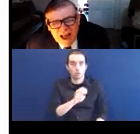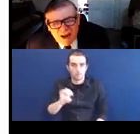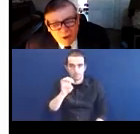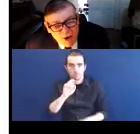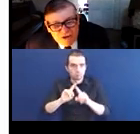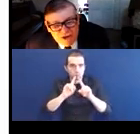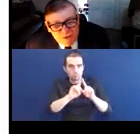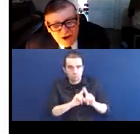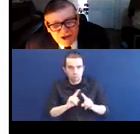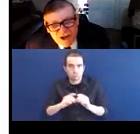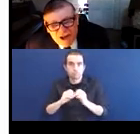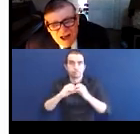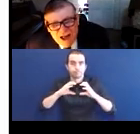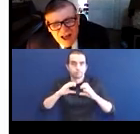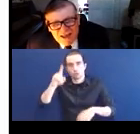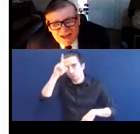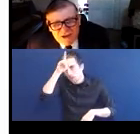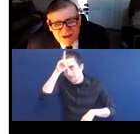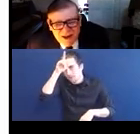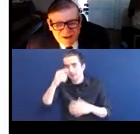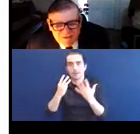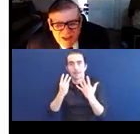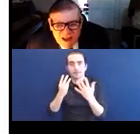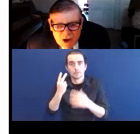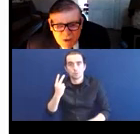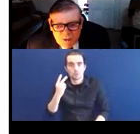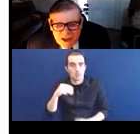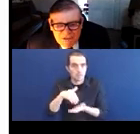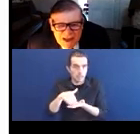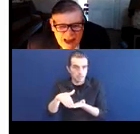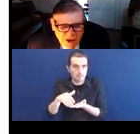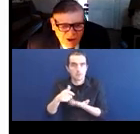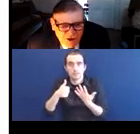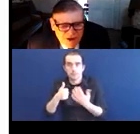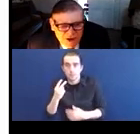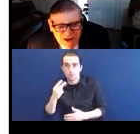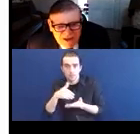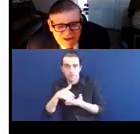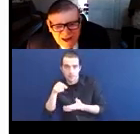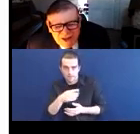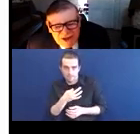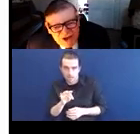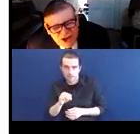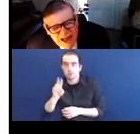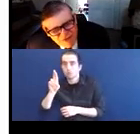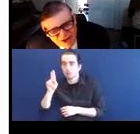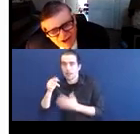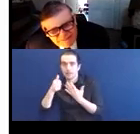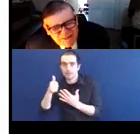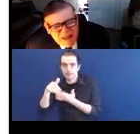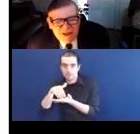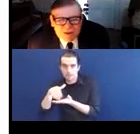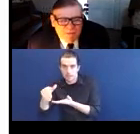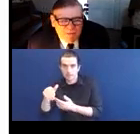population, or what used to be Persia, 82 million. When we come south across the Mediterranean to look at